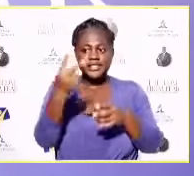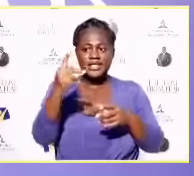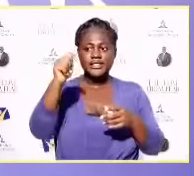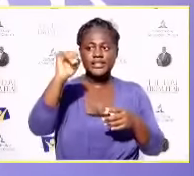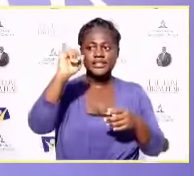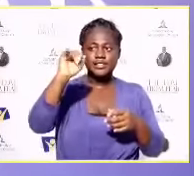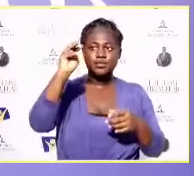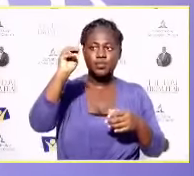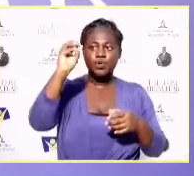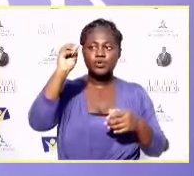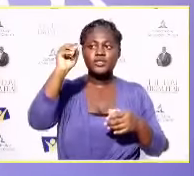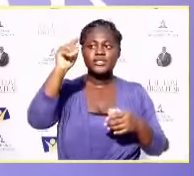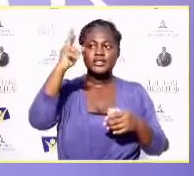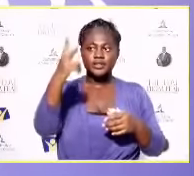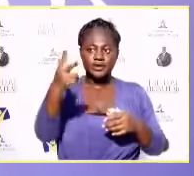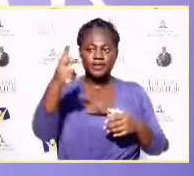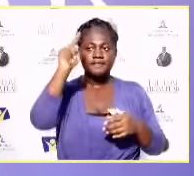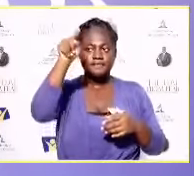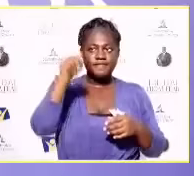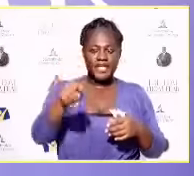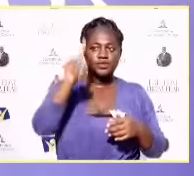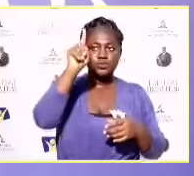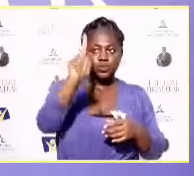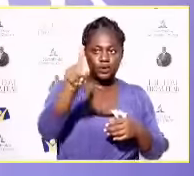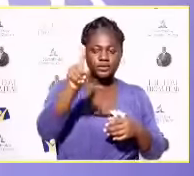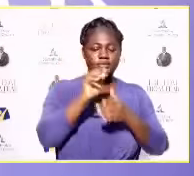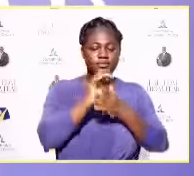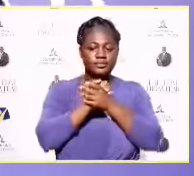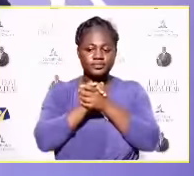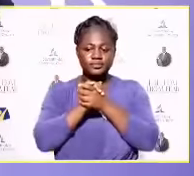3, reading from verse 1.